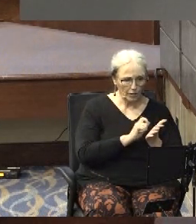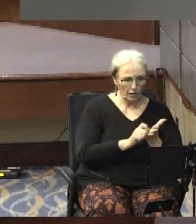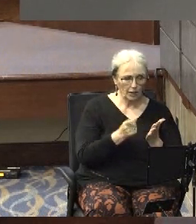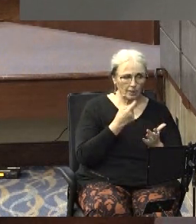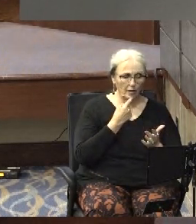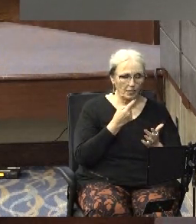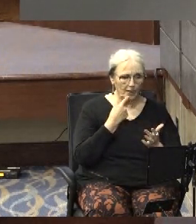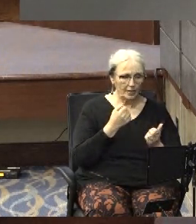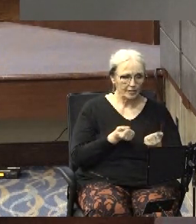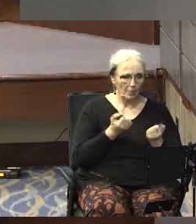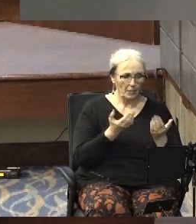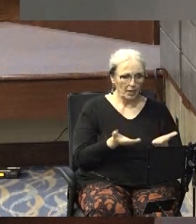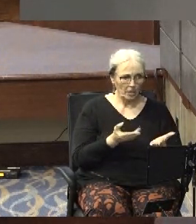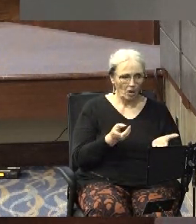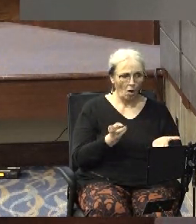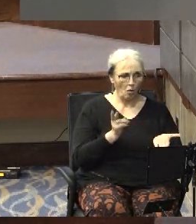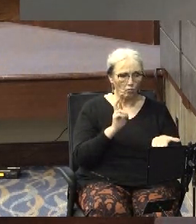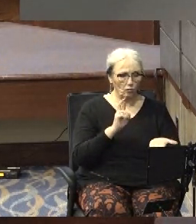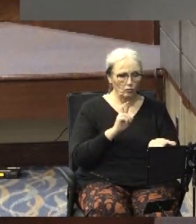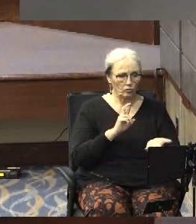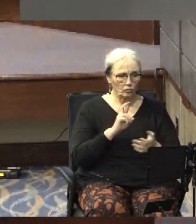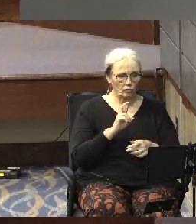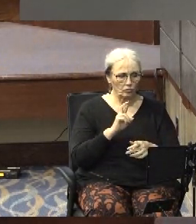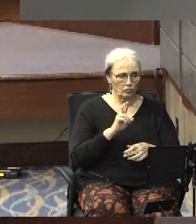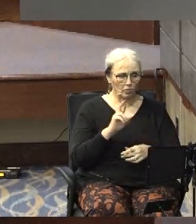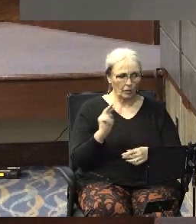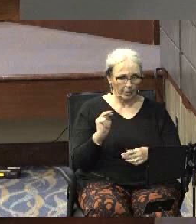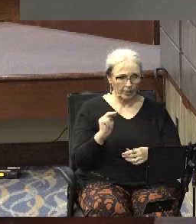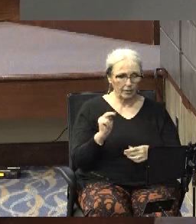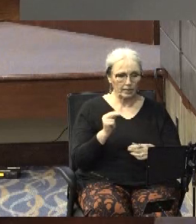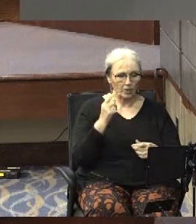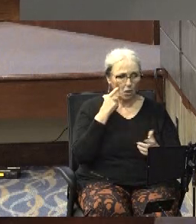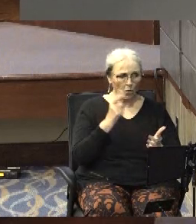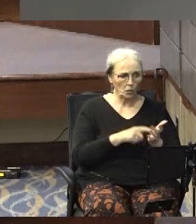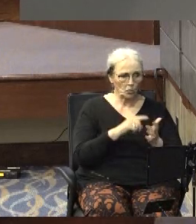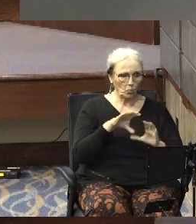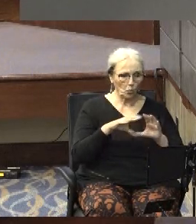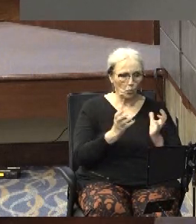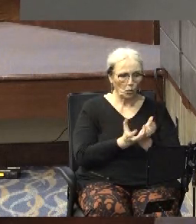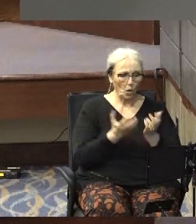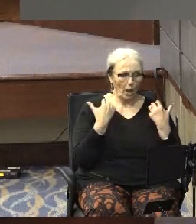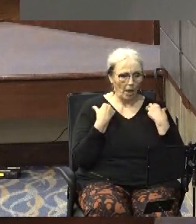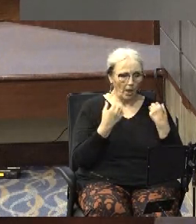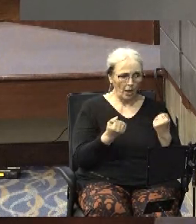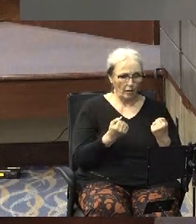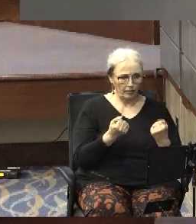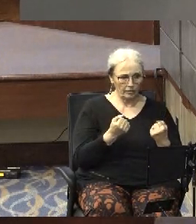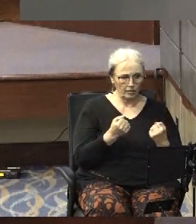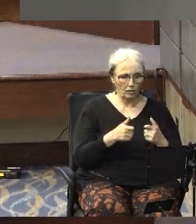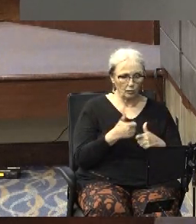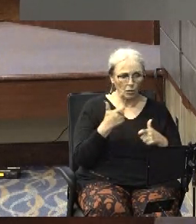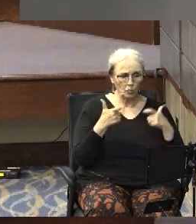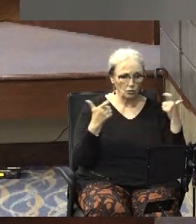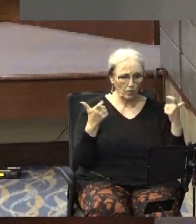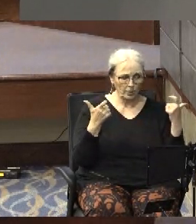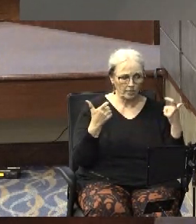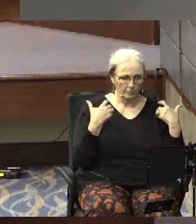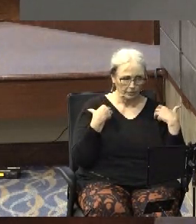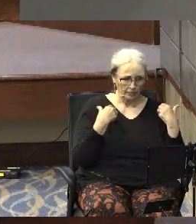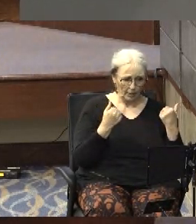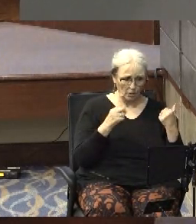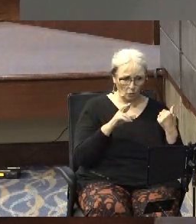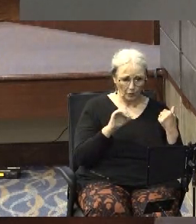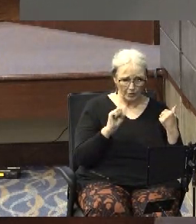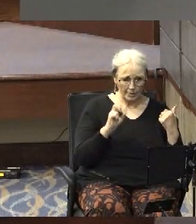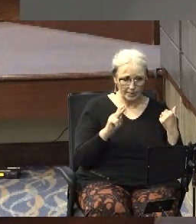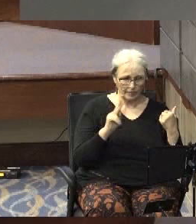submitted. A registered nurse notes that the World Health Organization considers climate change the greatest health threat of our